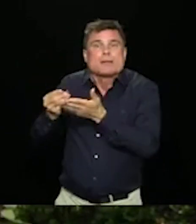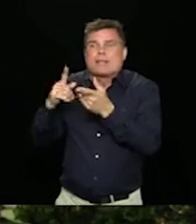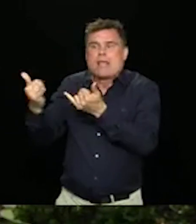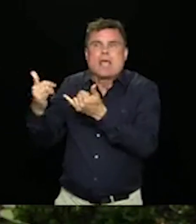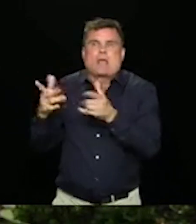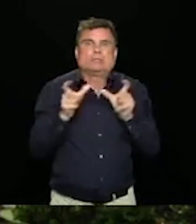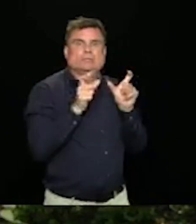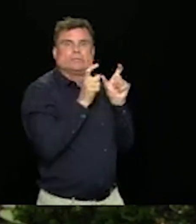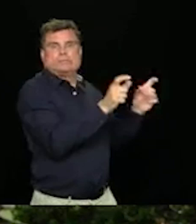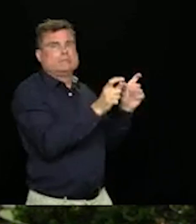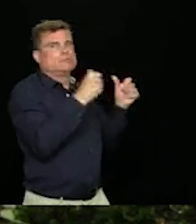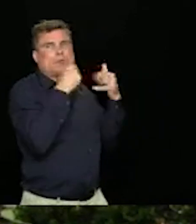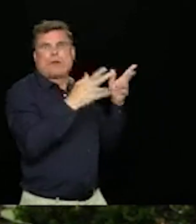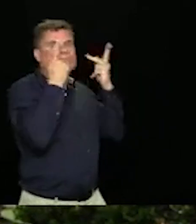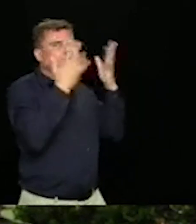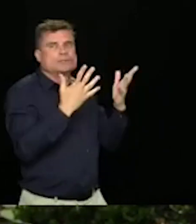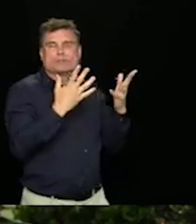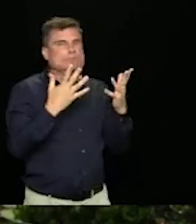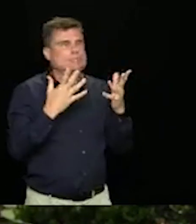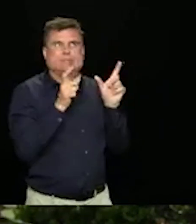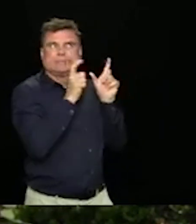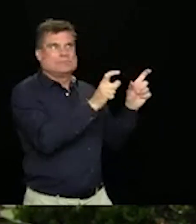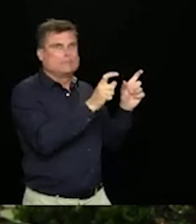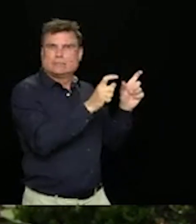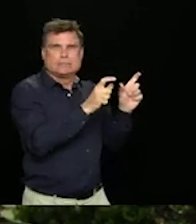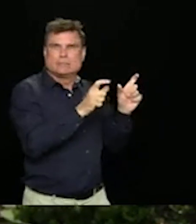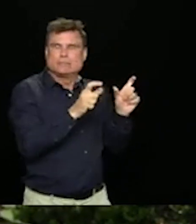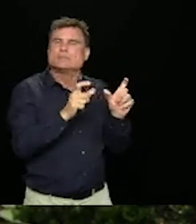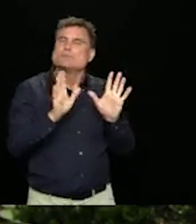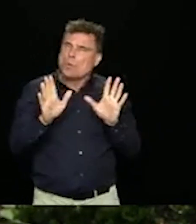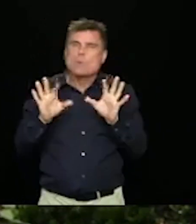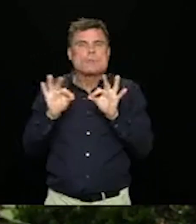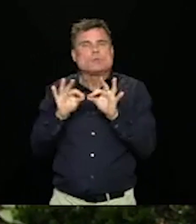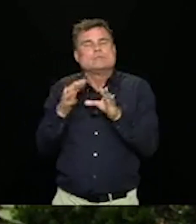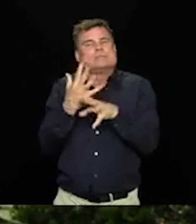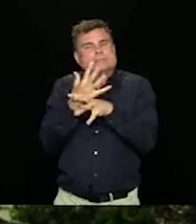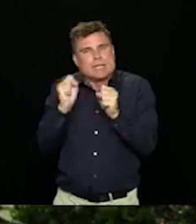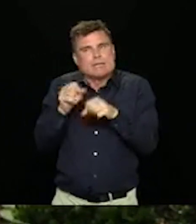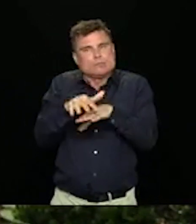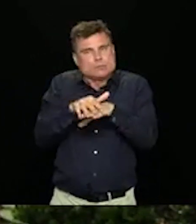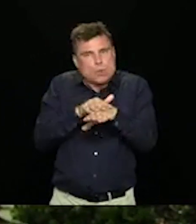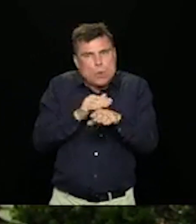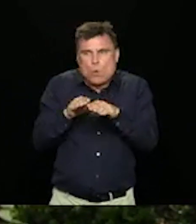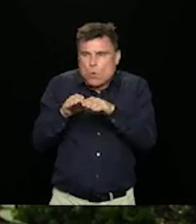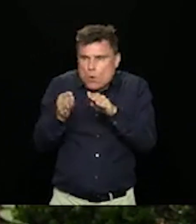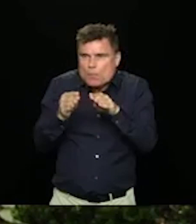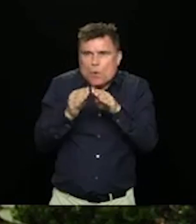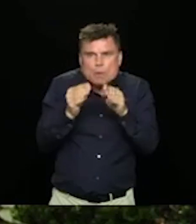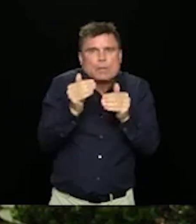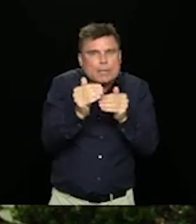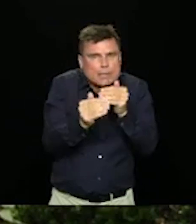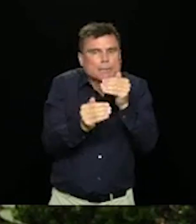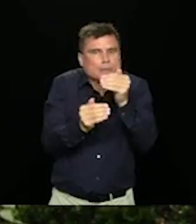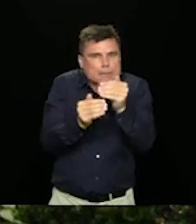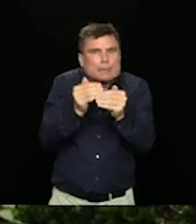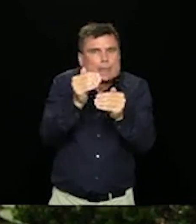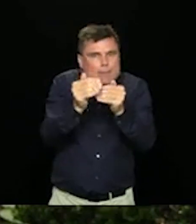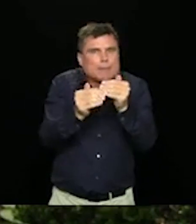to get here, and we can't just flick a switch and get back to normal. It has to be gradual. We have a plan.